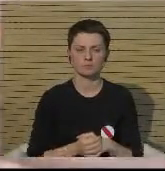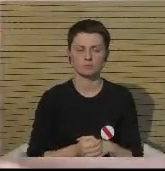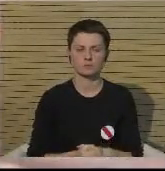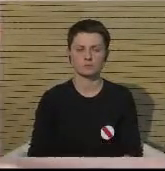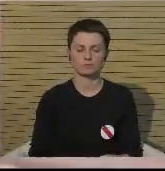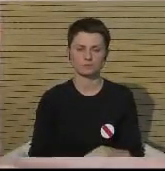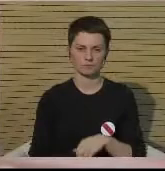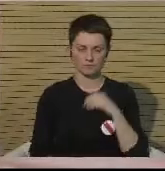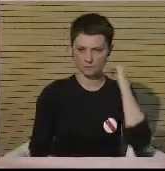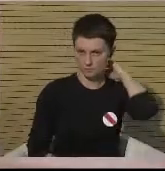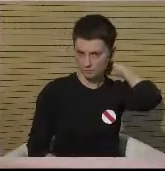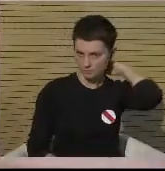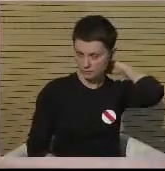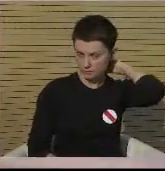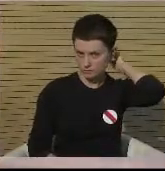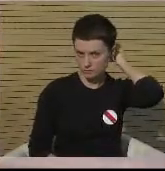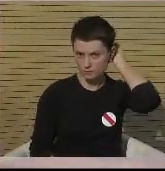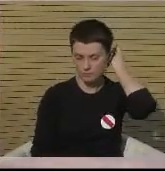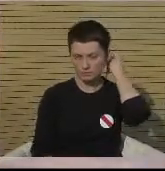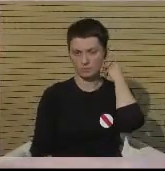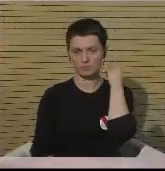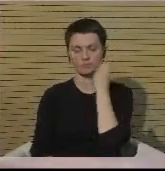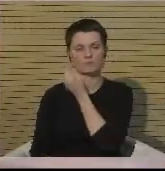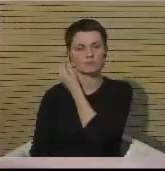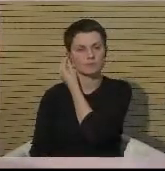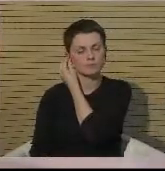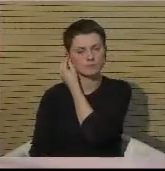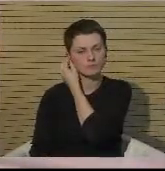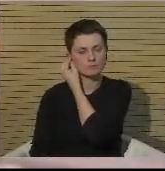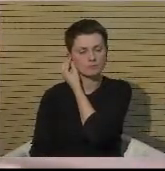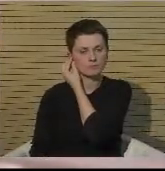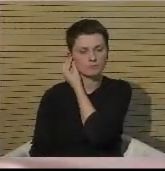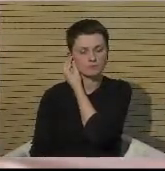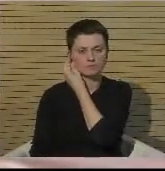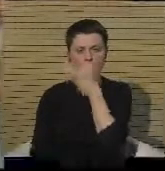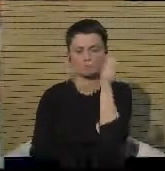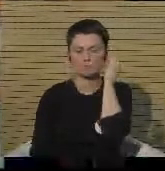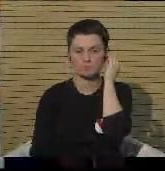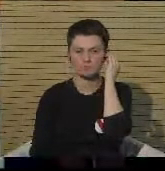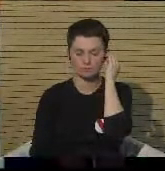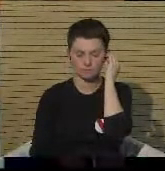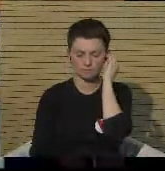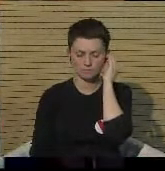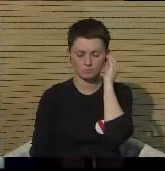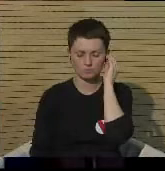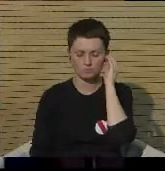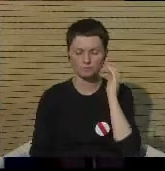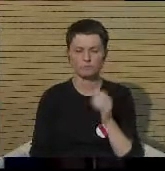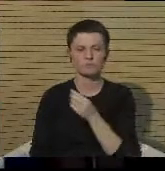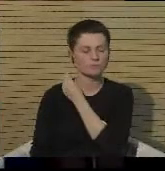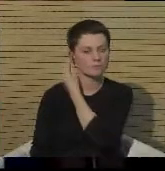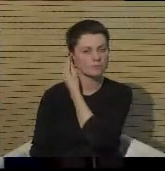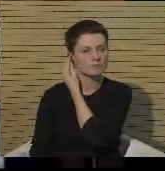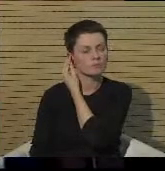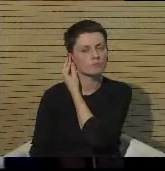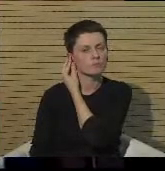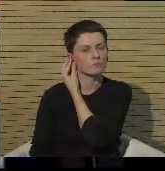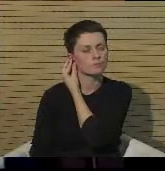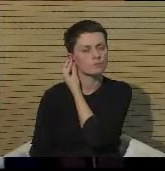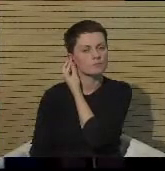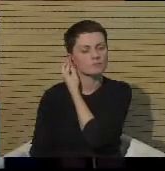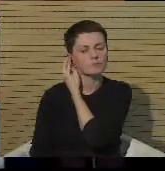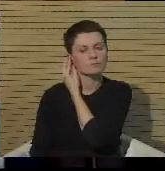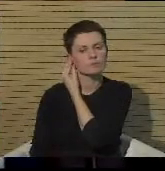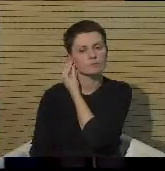translating. Well, I started to really treat translators with greater and greater respect,